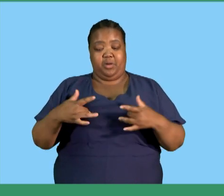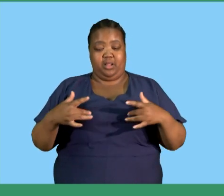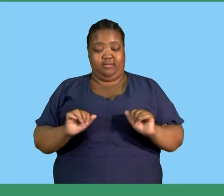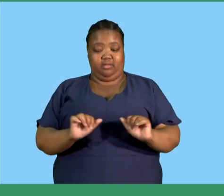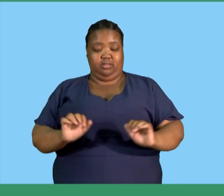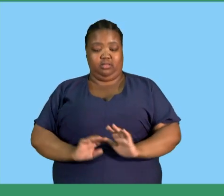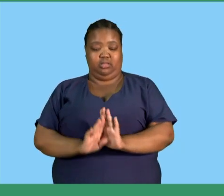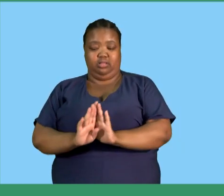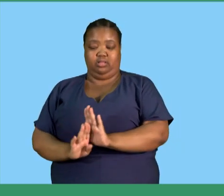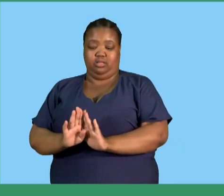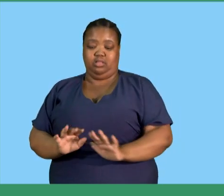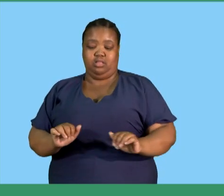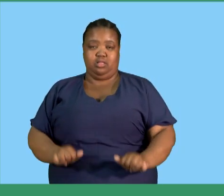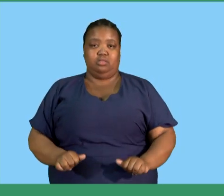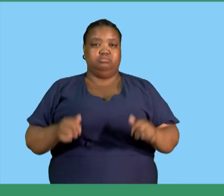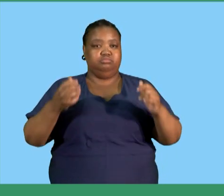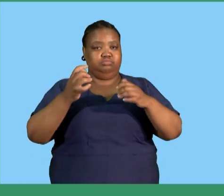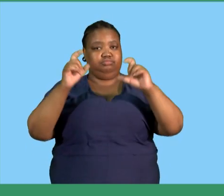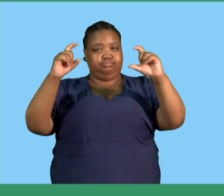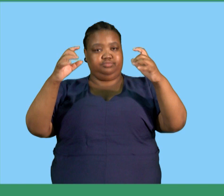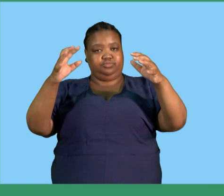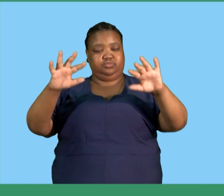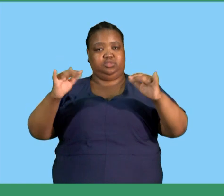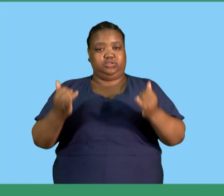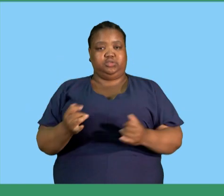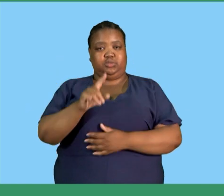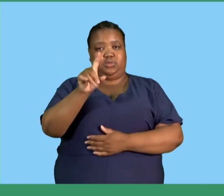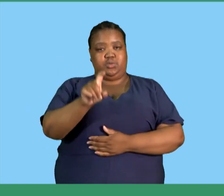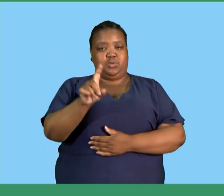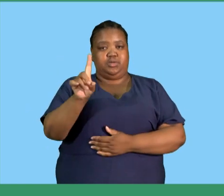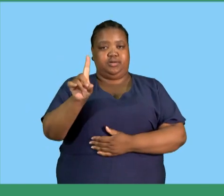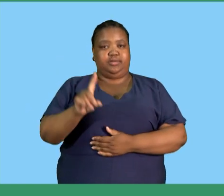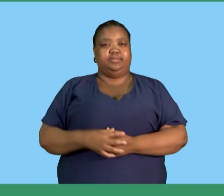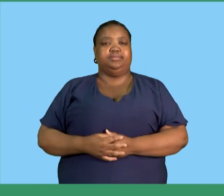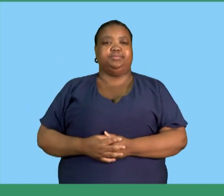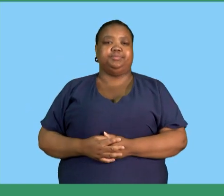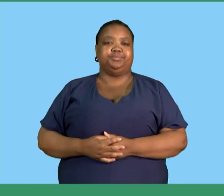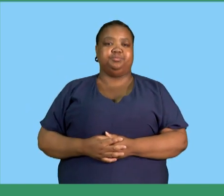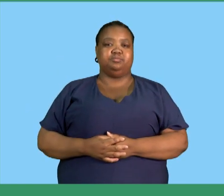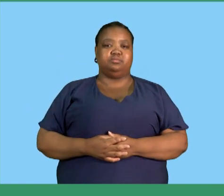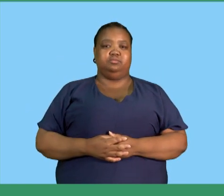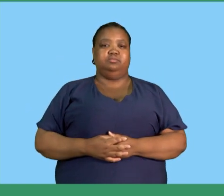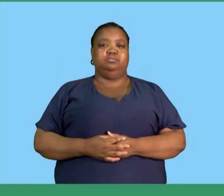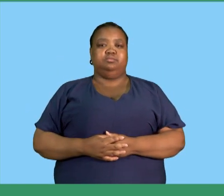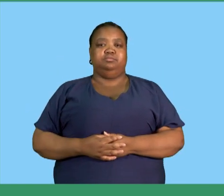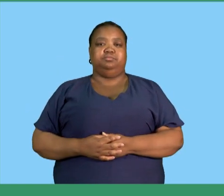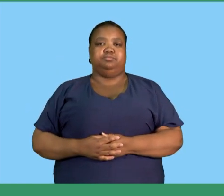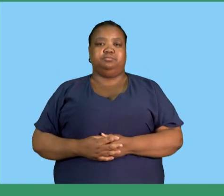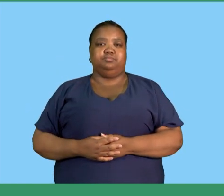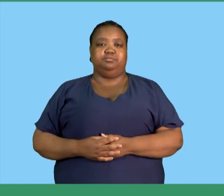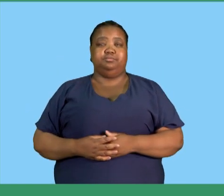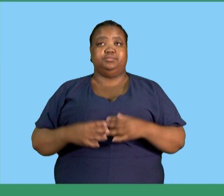locals. So that is our scenario. Let's do the questions. Right, the first question says, elaborate on the